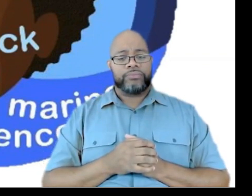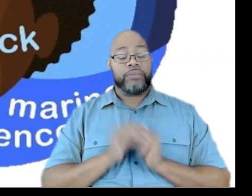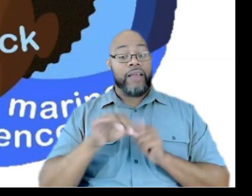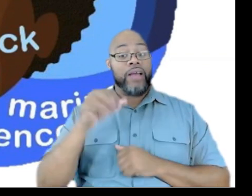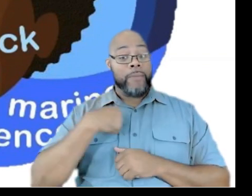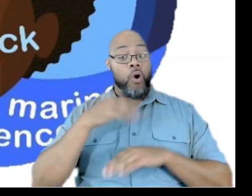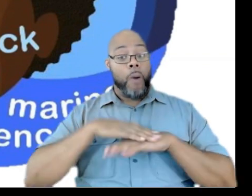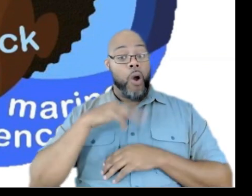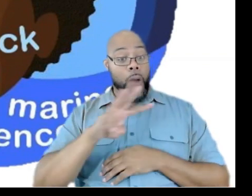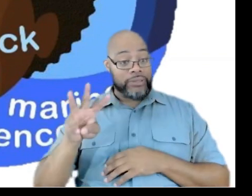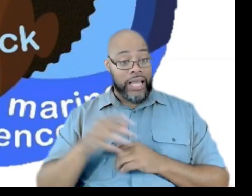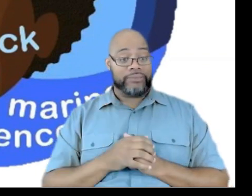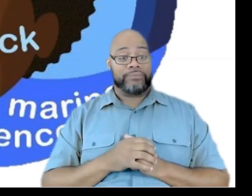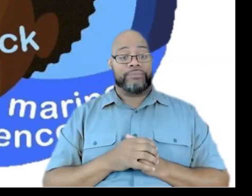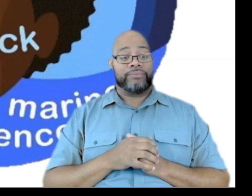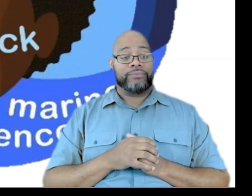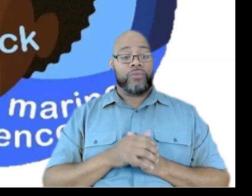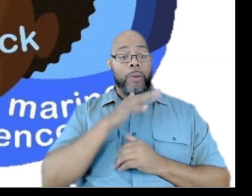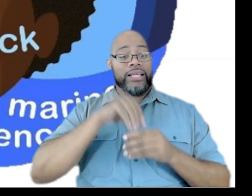You can find me on my website,